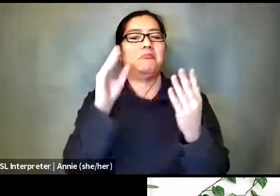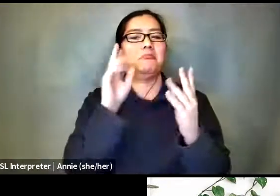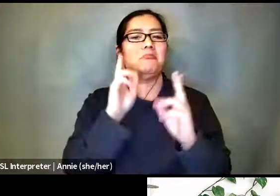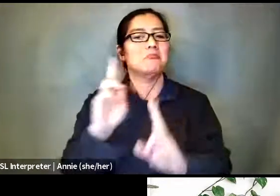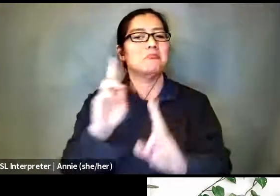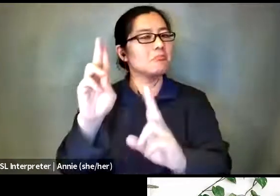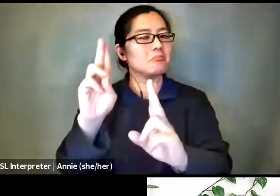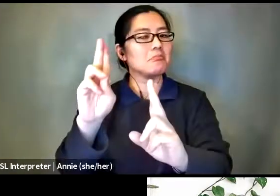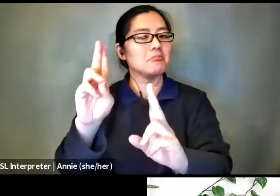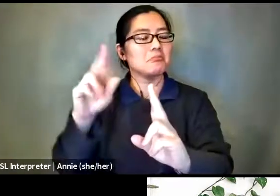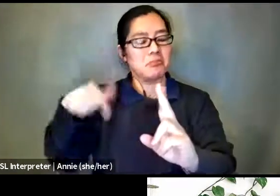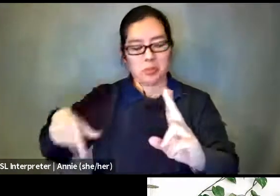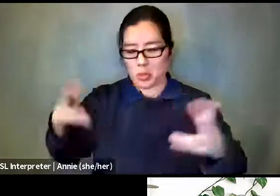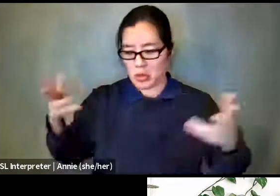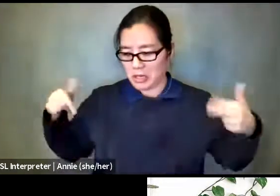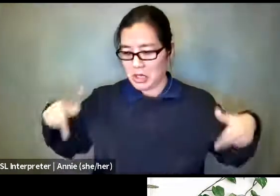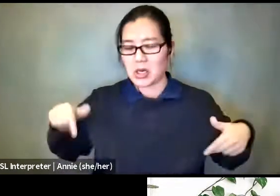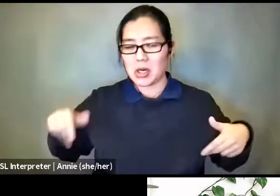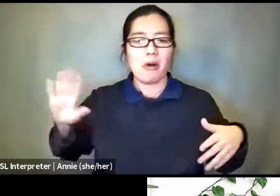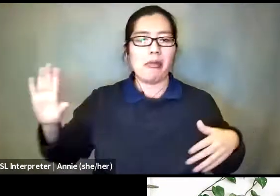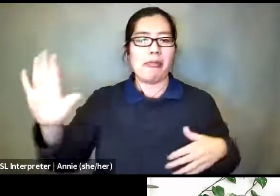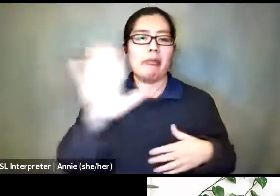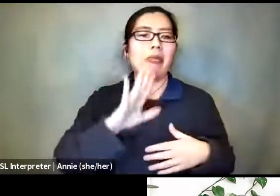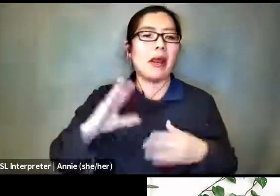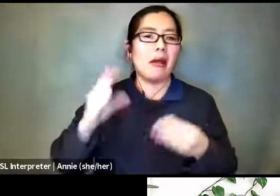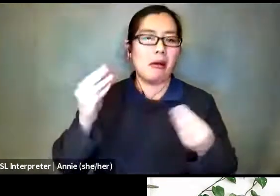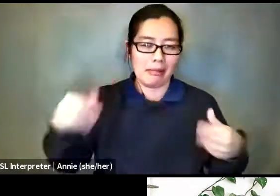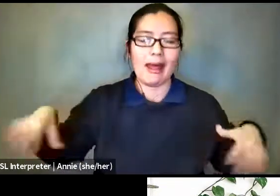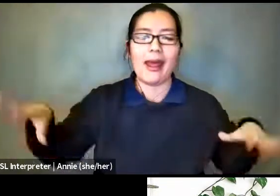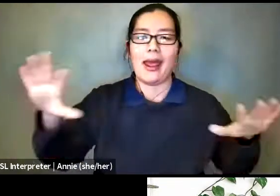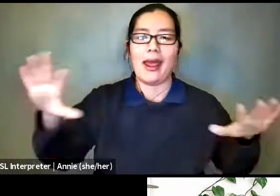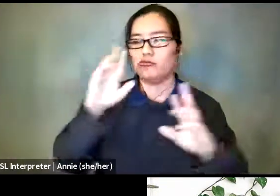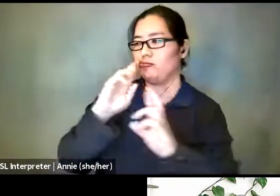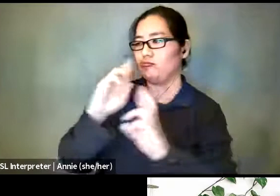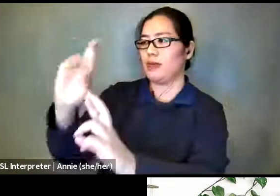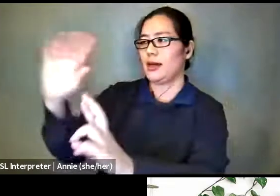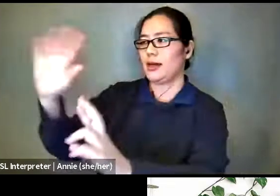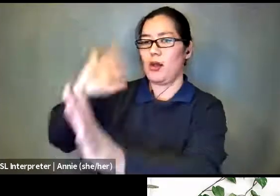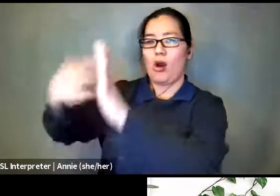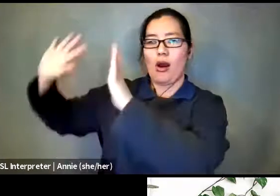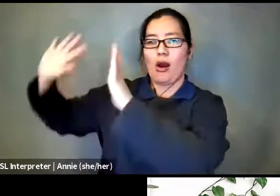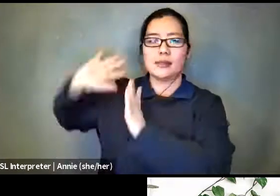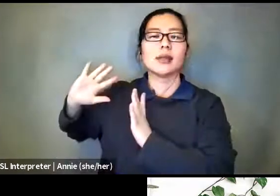here on their land. And respect their ancestors and